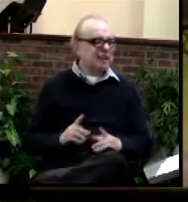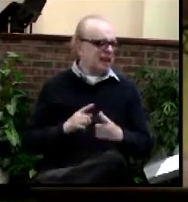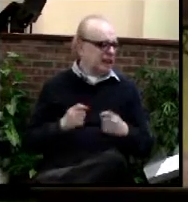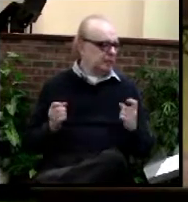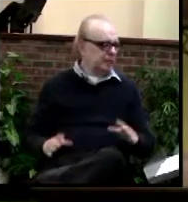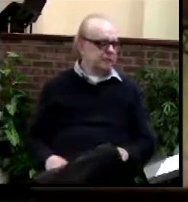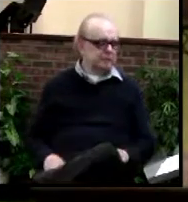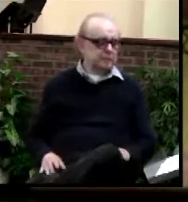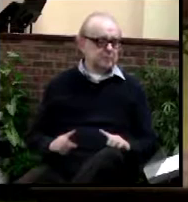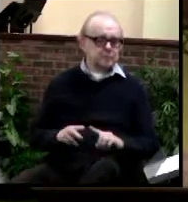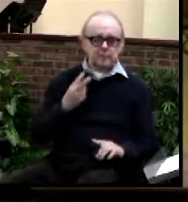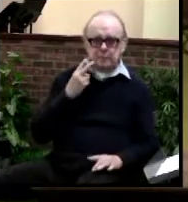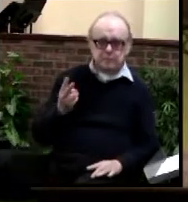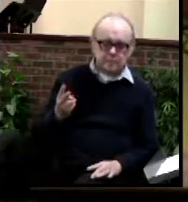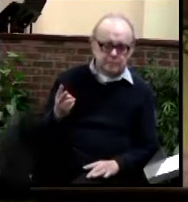But you see,